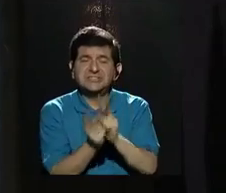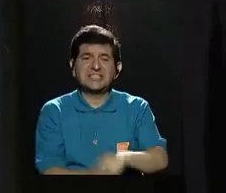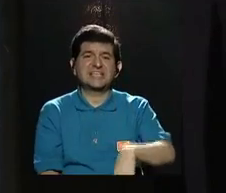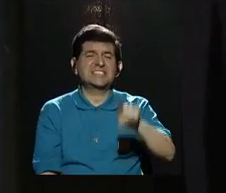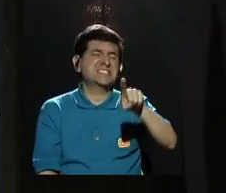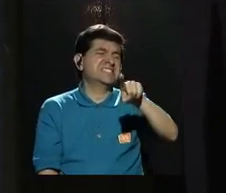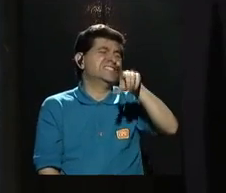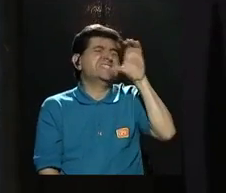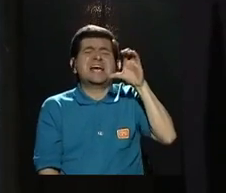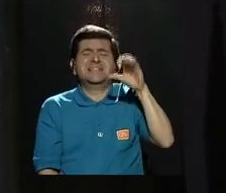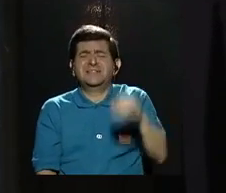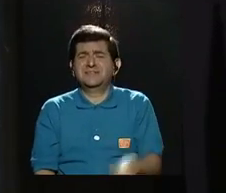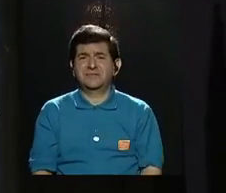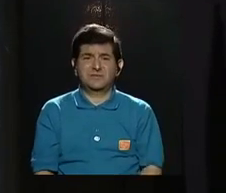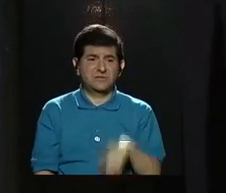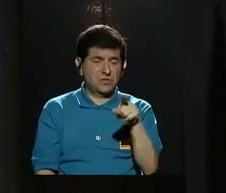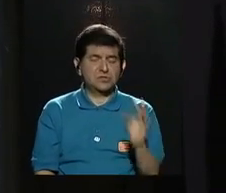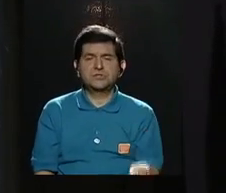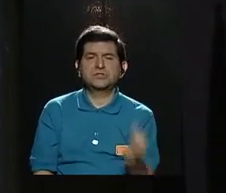and young women.